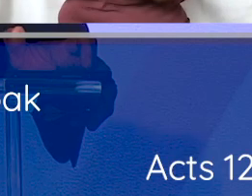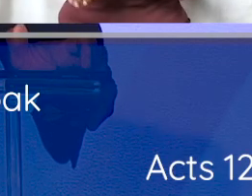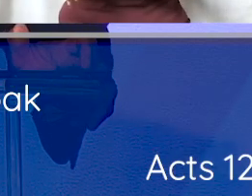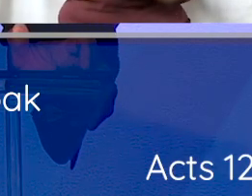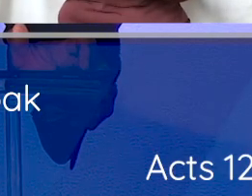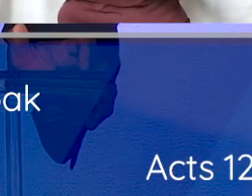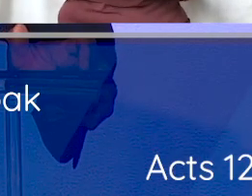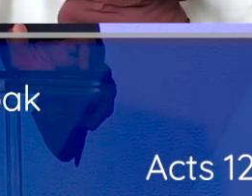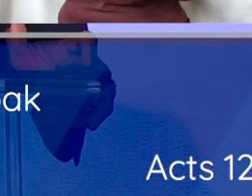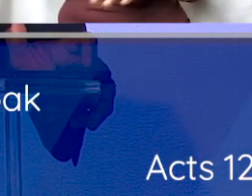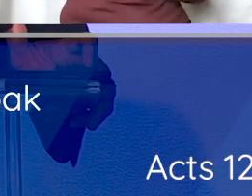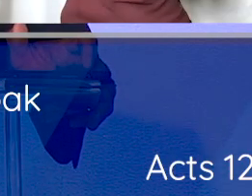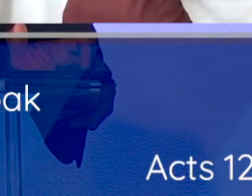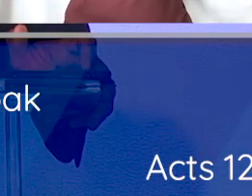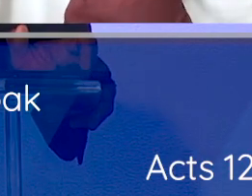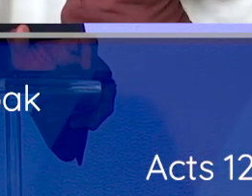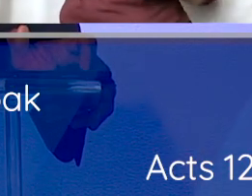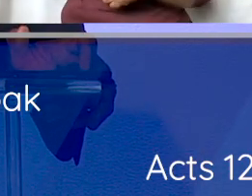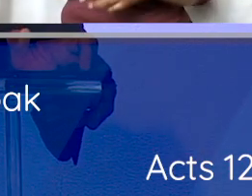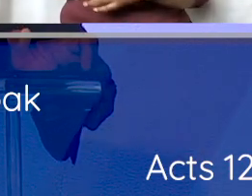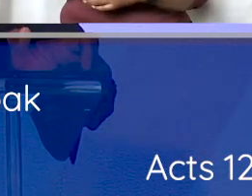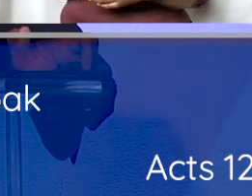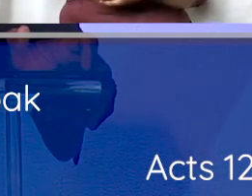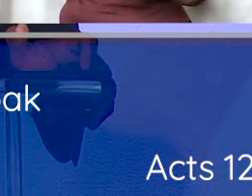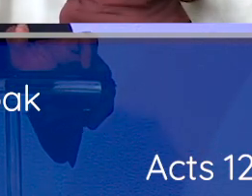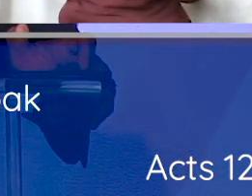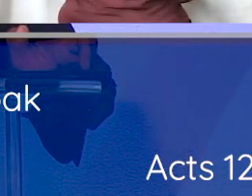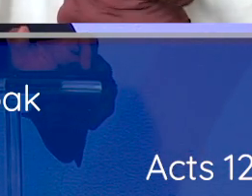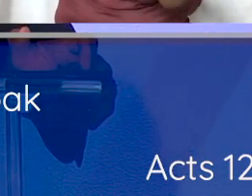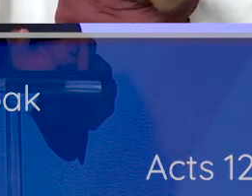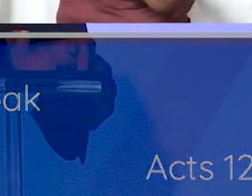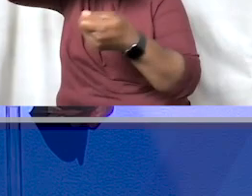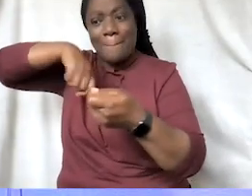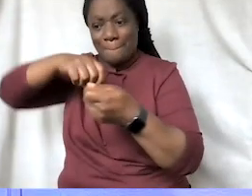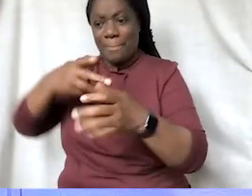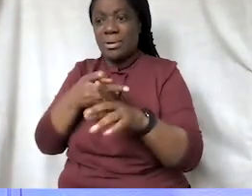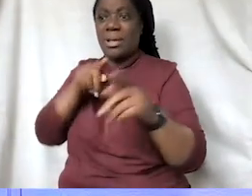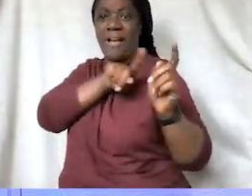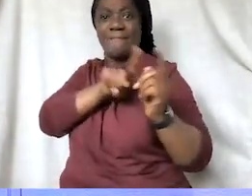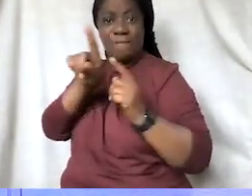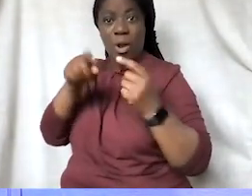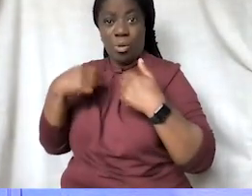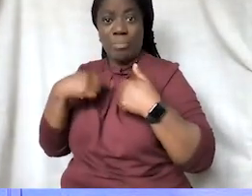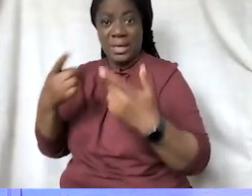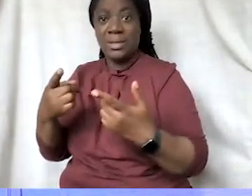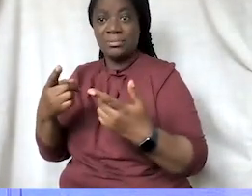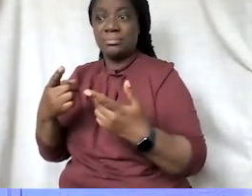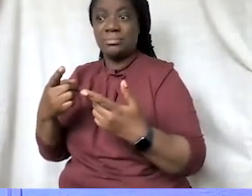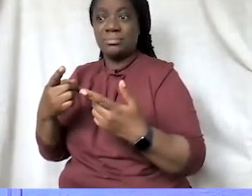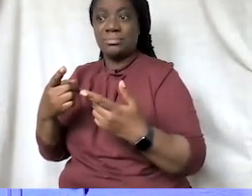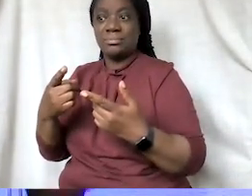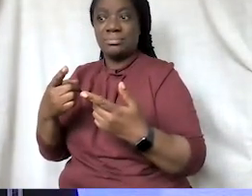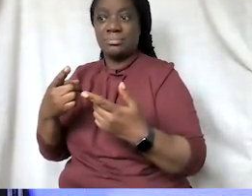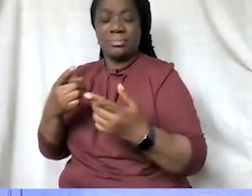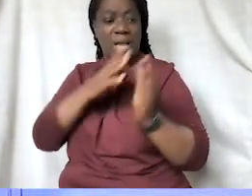so. And he said to him, "Wrap your cloak around you and follow me." Prayer sent